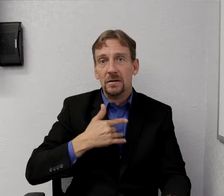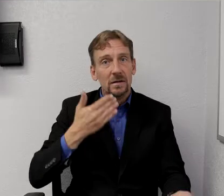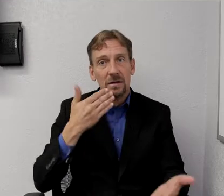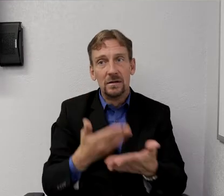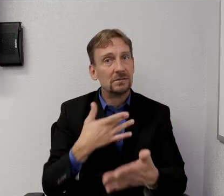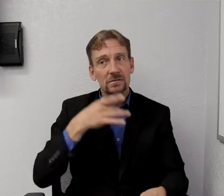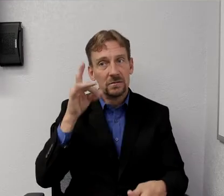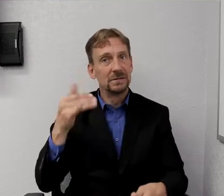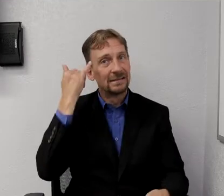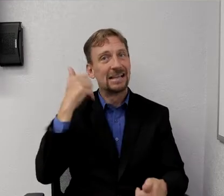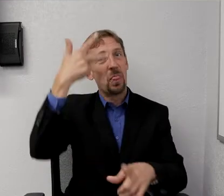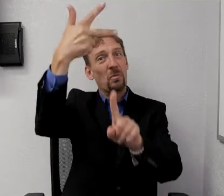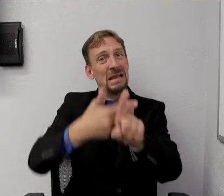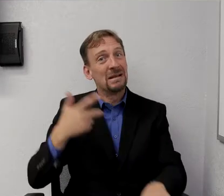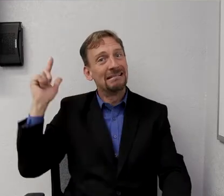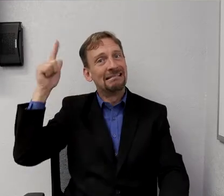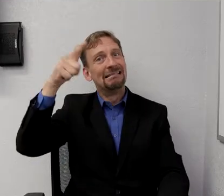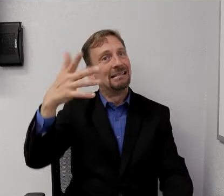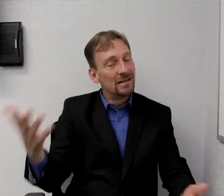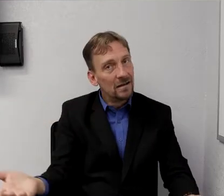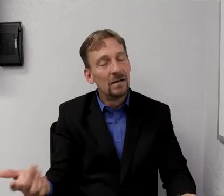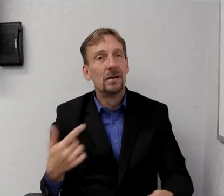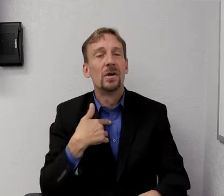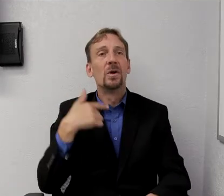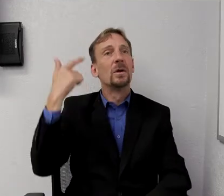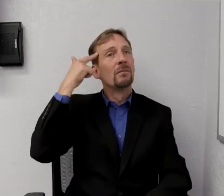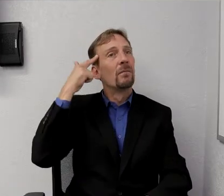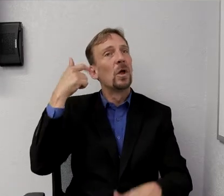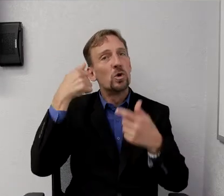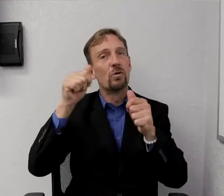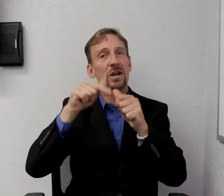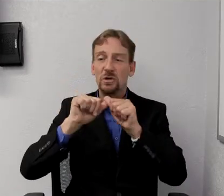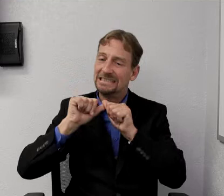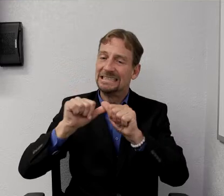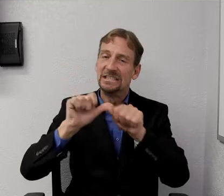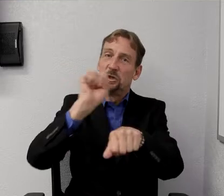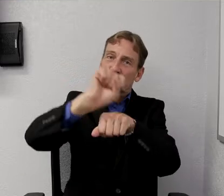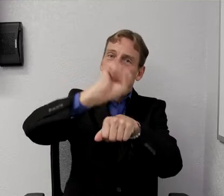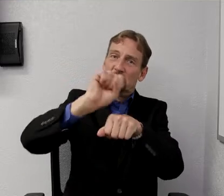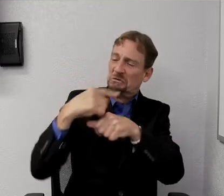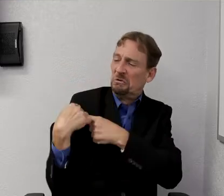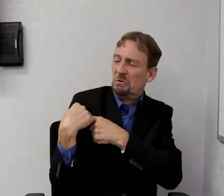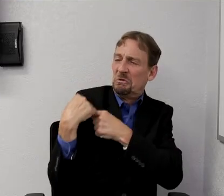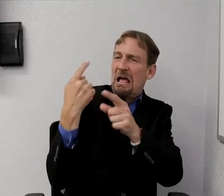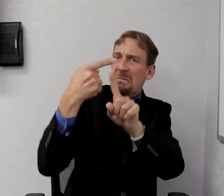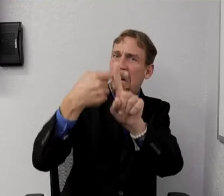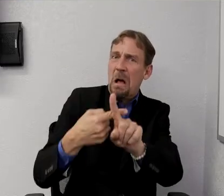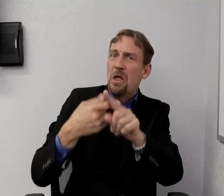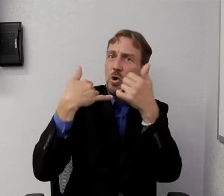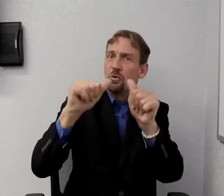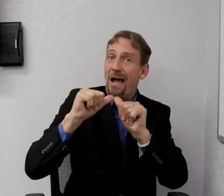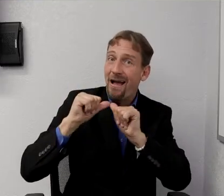now. And the thought of sustaining the effort that has been going on for this last month for 3 more